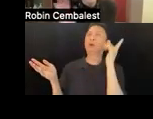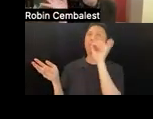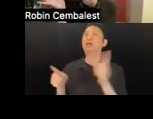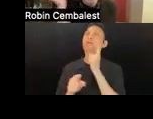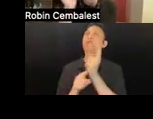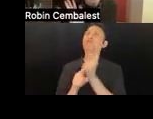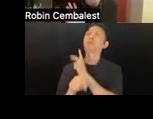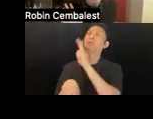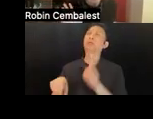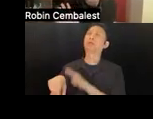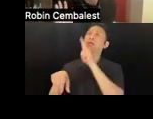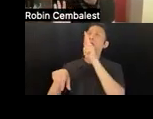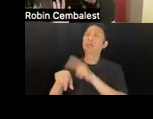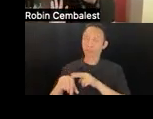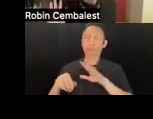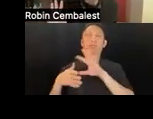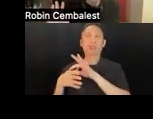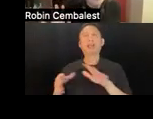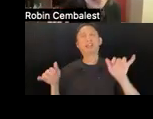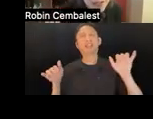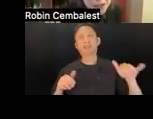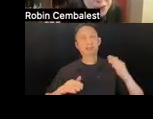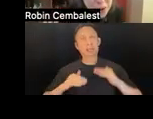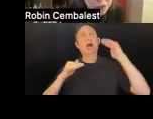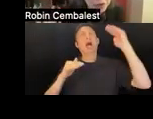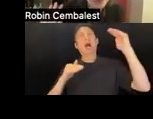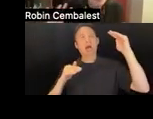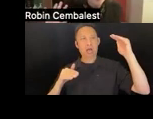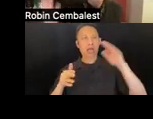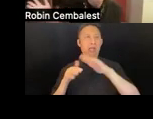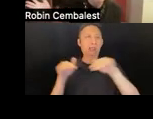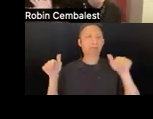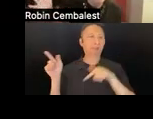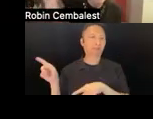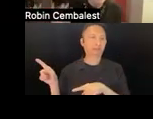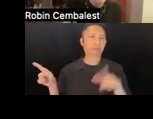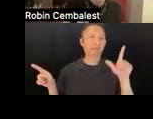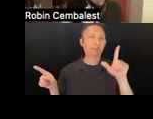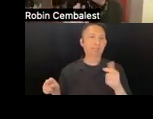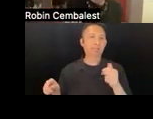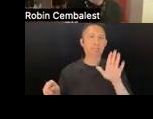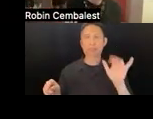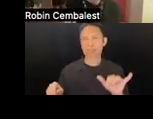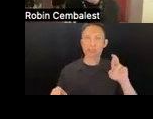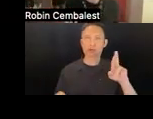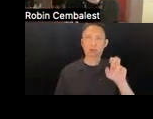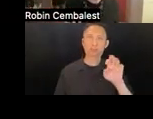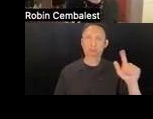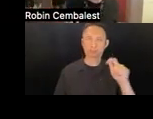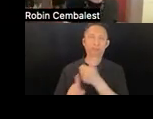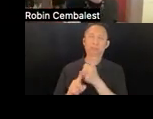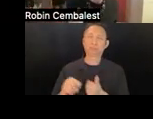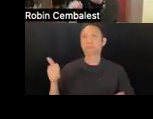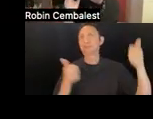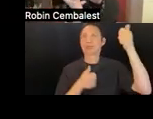this is super high level, I'm showing you. This is Legacy Russell, director and chief curator of The Kitchen, has